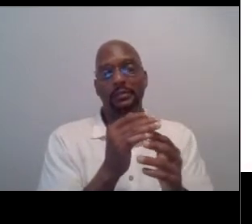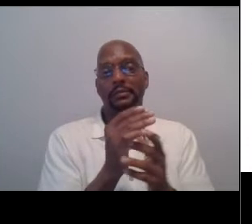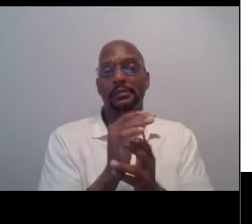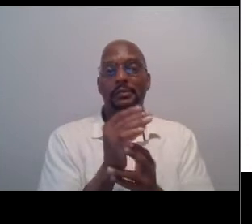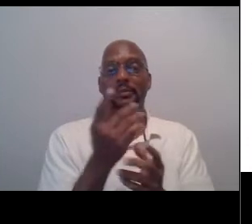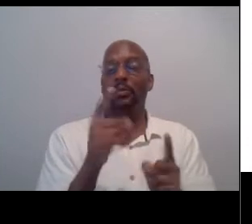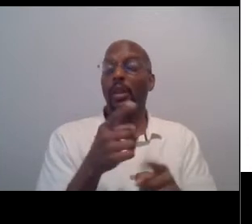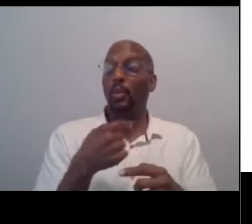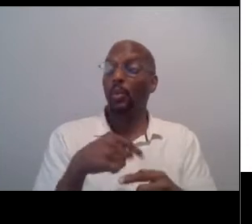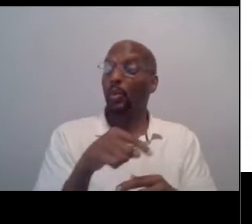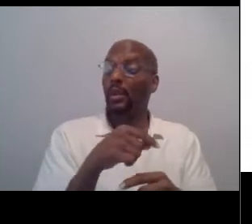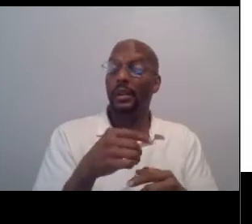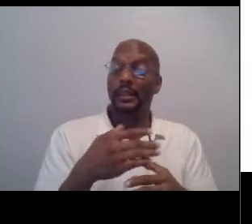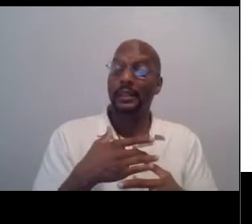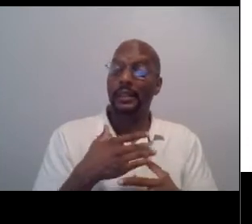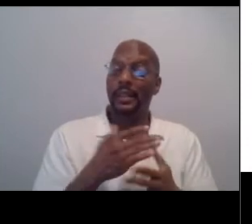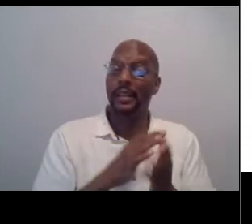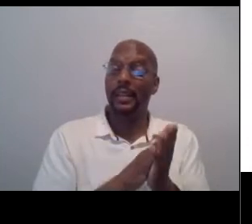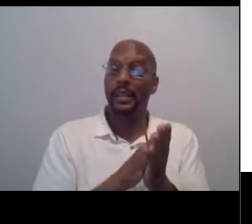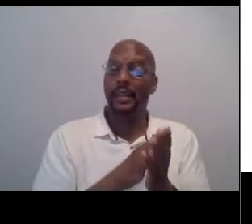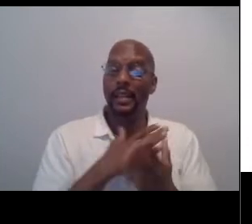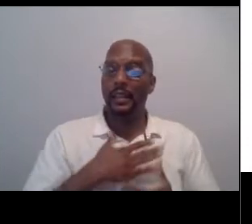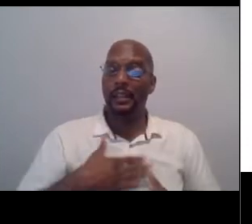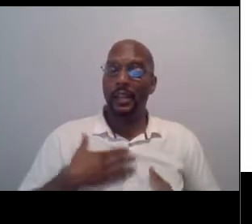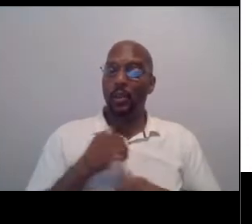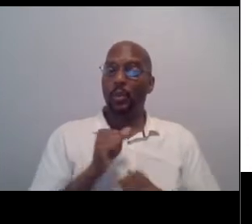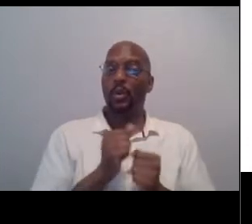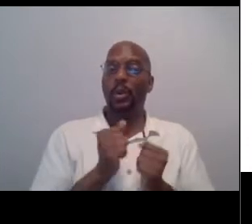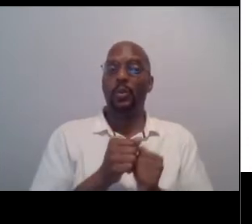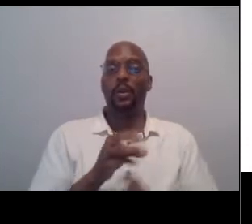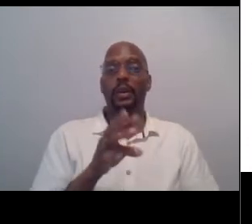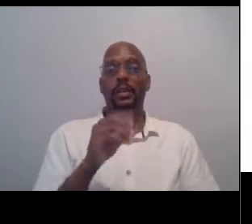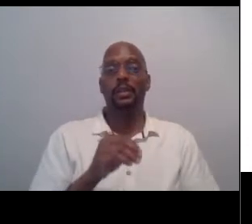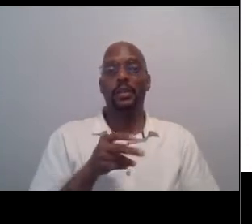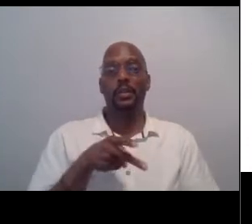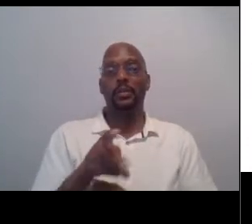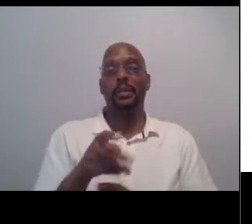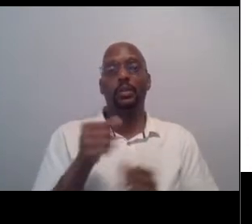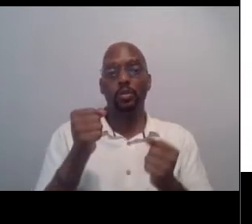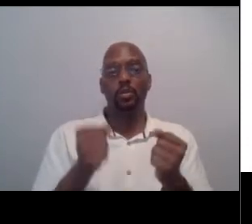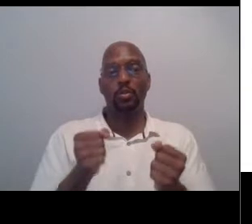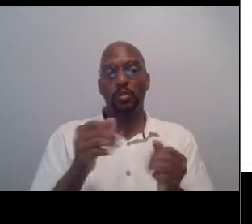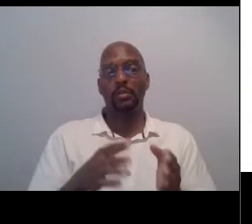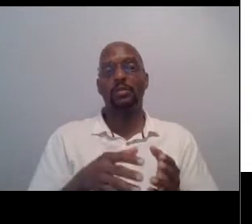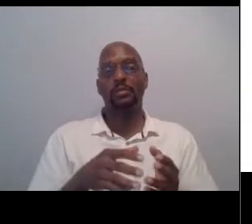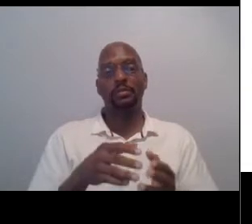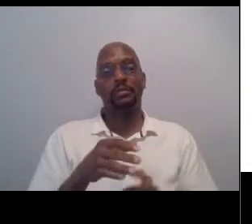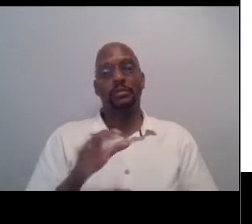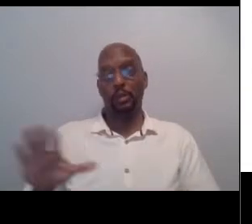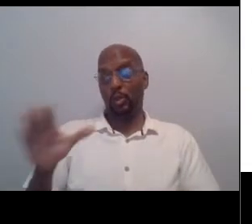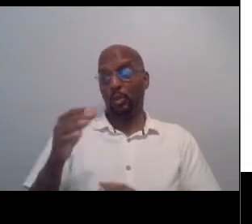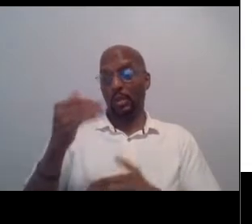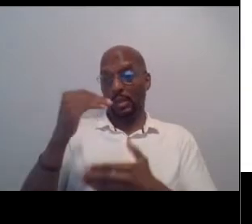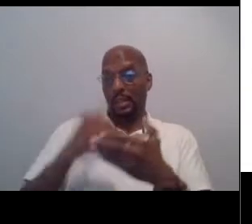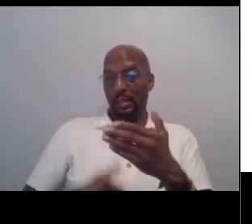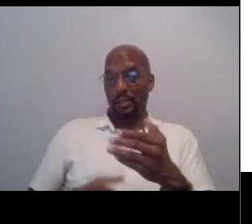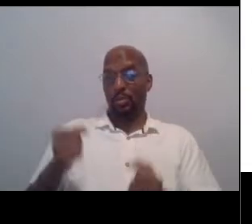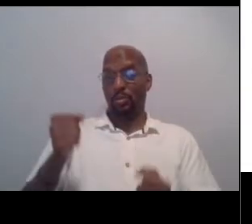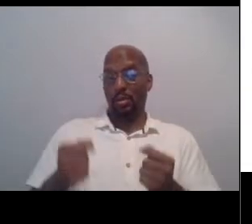work with a dedicated pool of 60 professional drivers. And those drivers have gone through